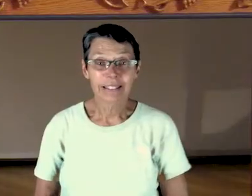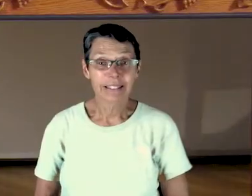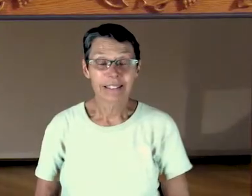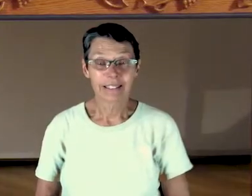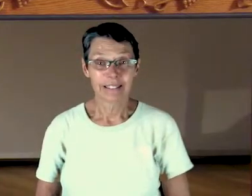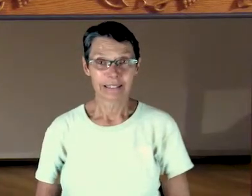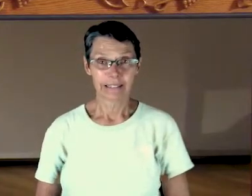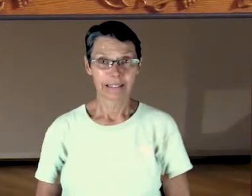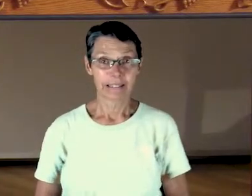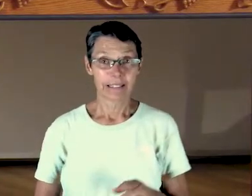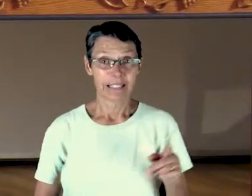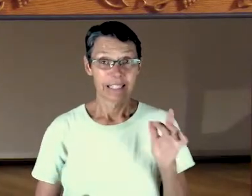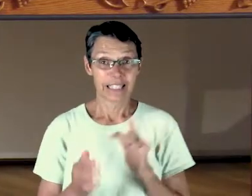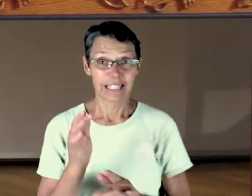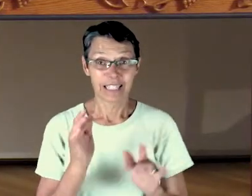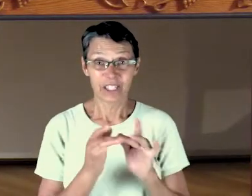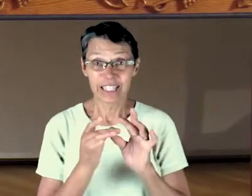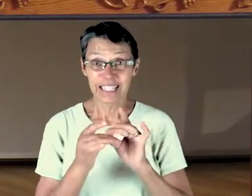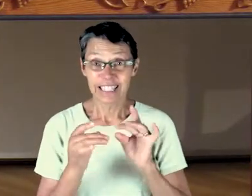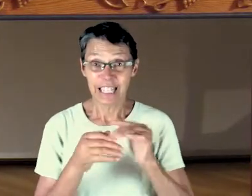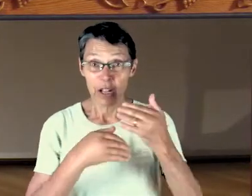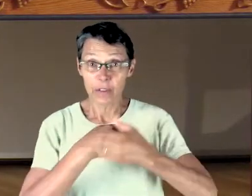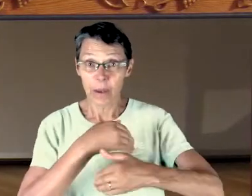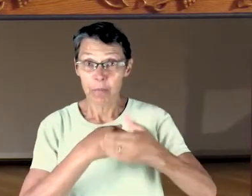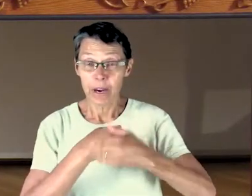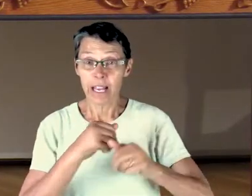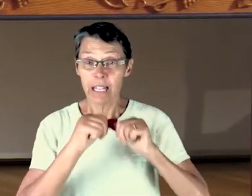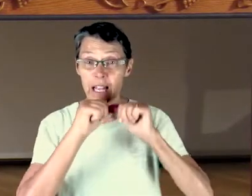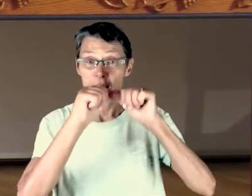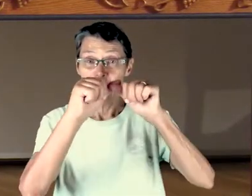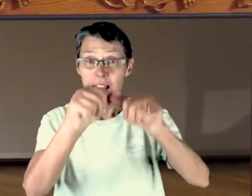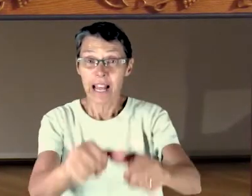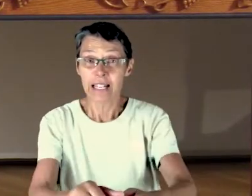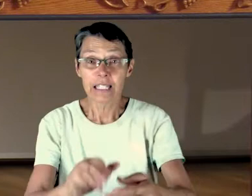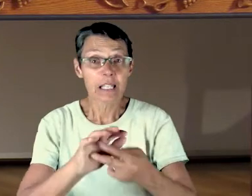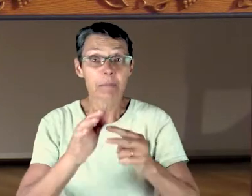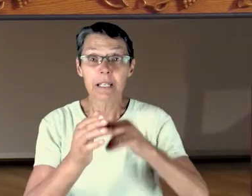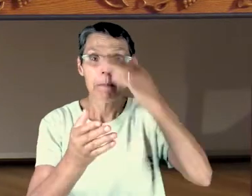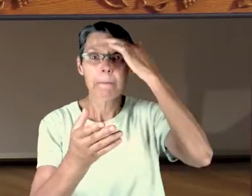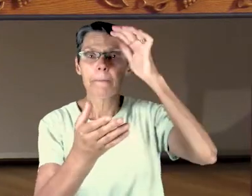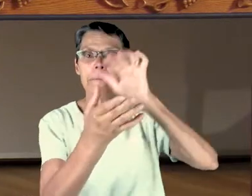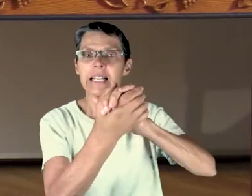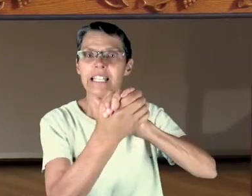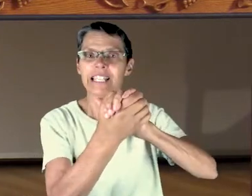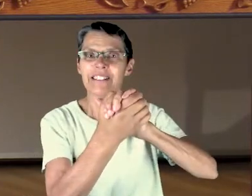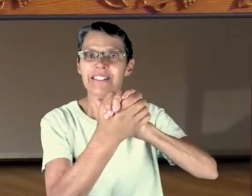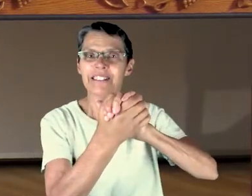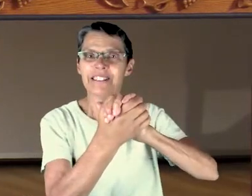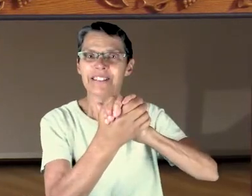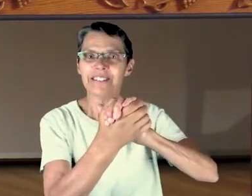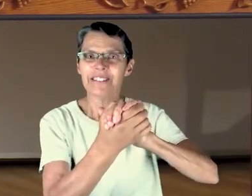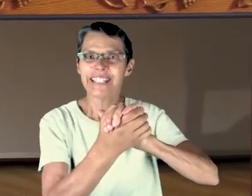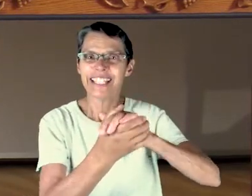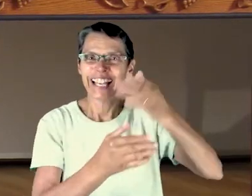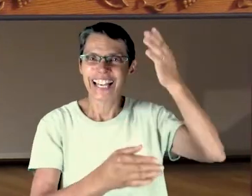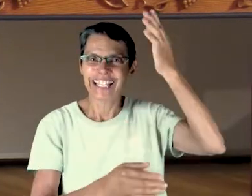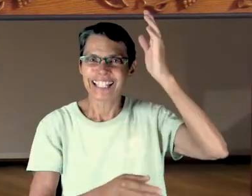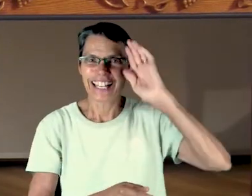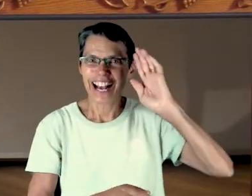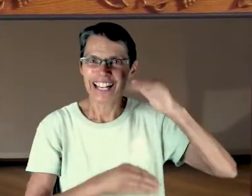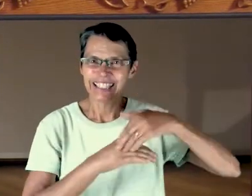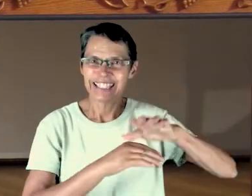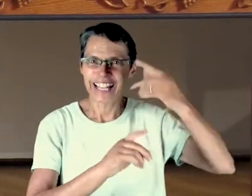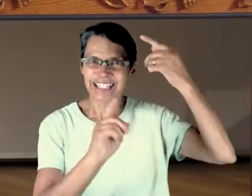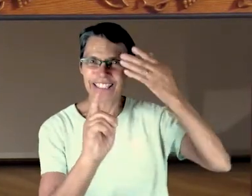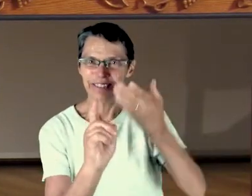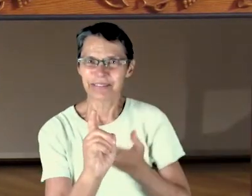He says to them, the bread that doesn't perish is believing, the work of that bread is believing in the one whom God has sent.